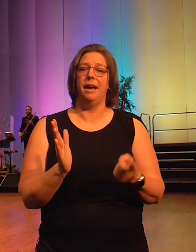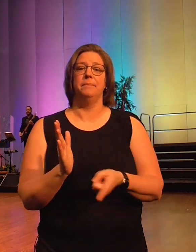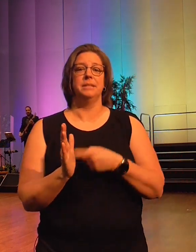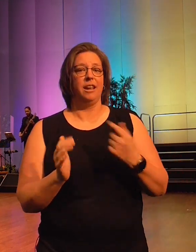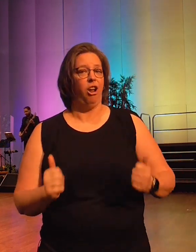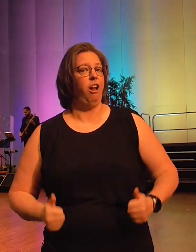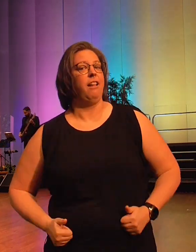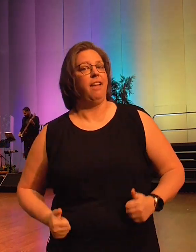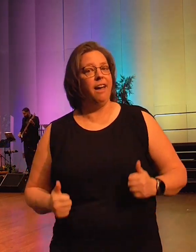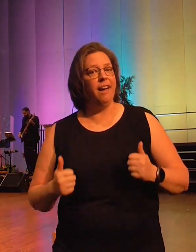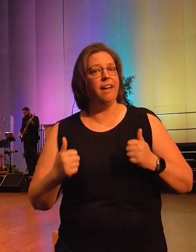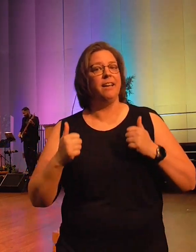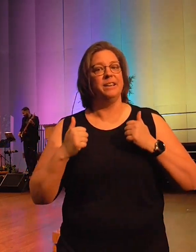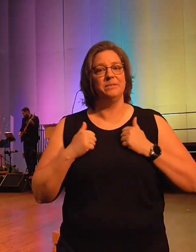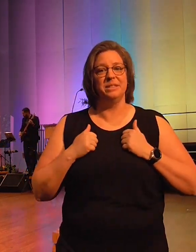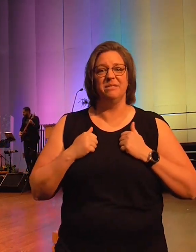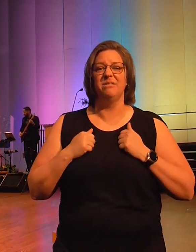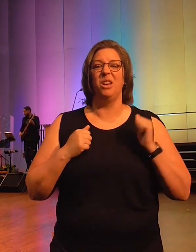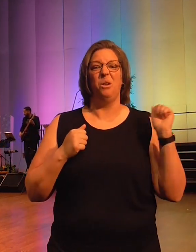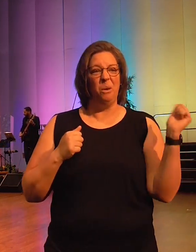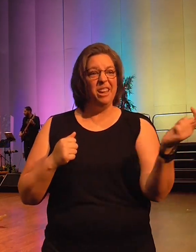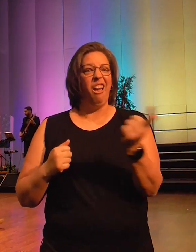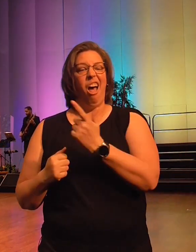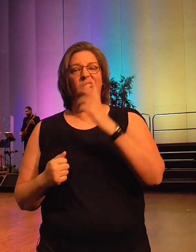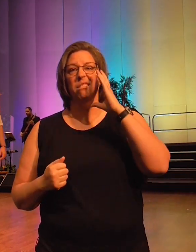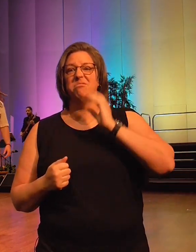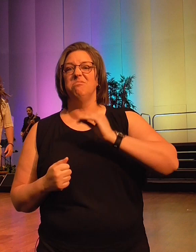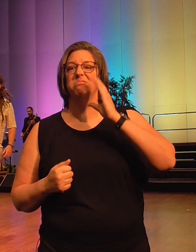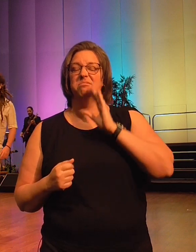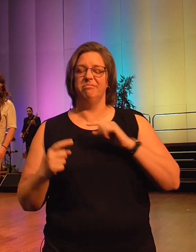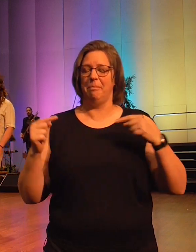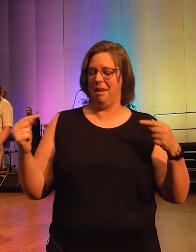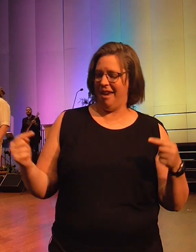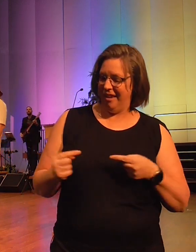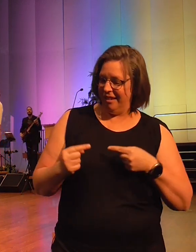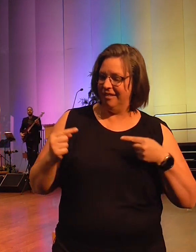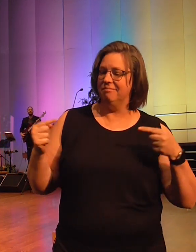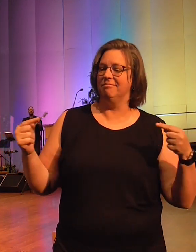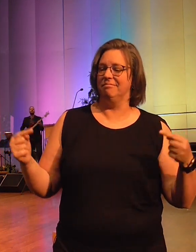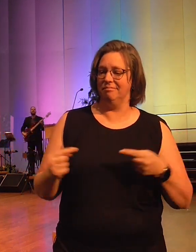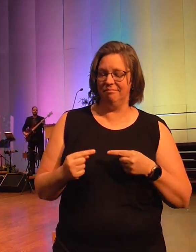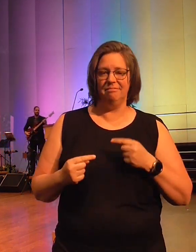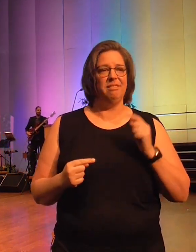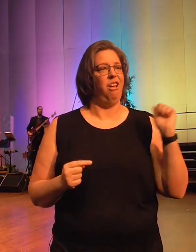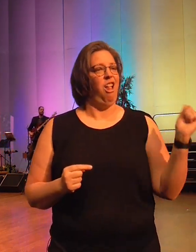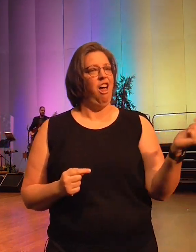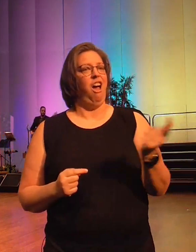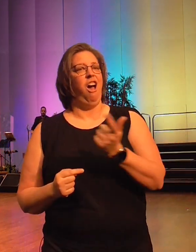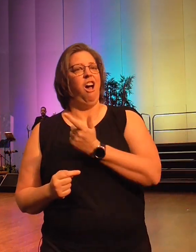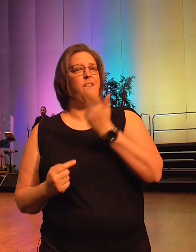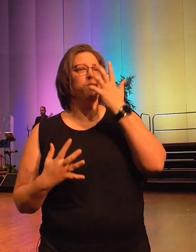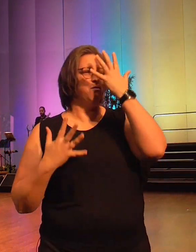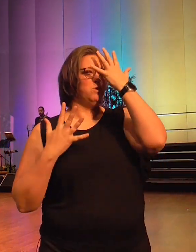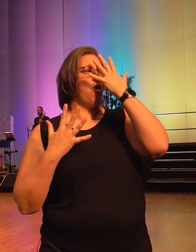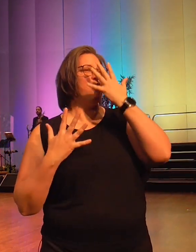Sometimes in our lives, we all have pain, we all